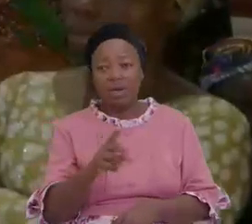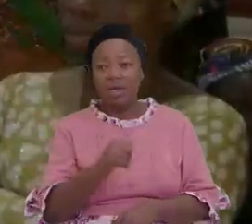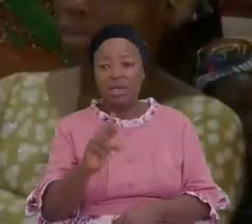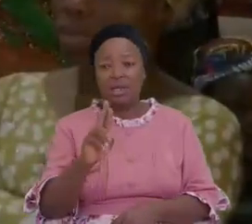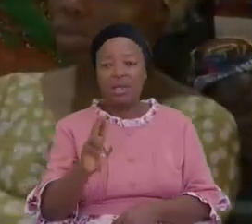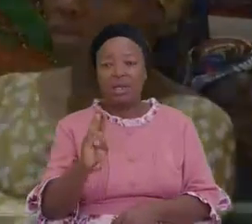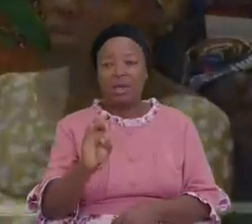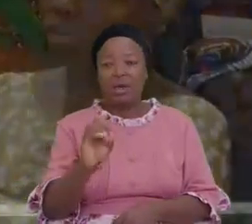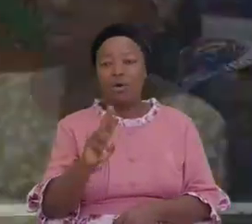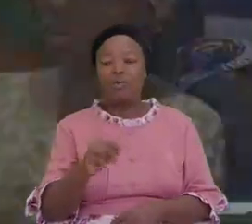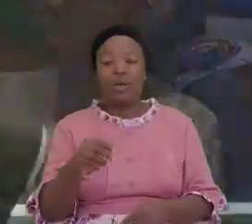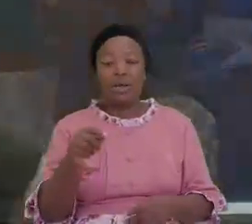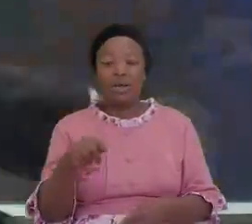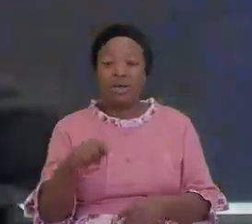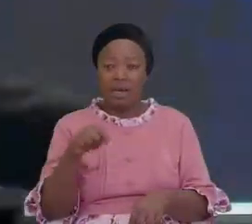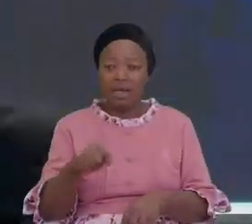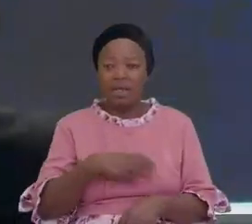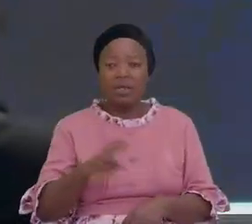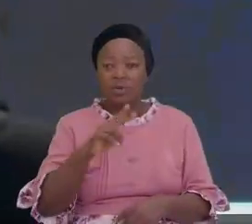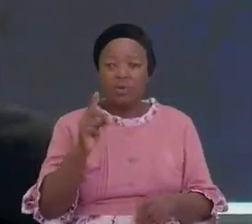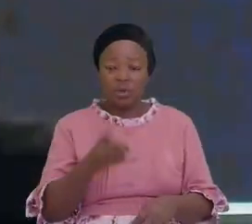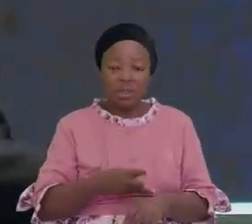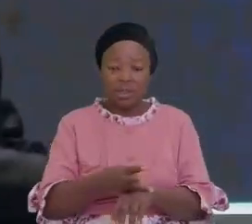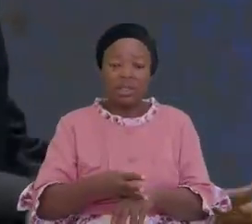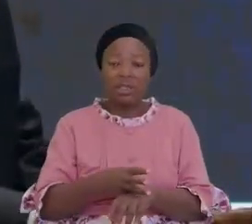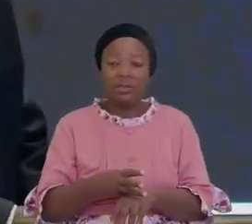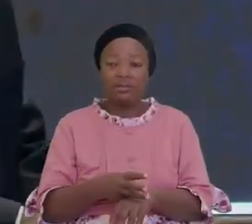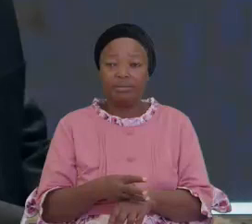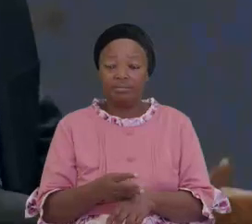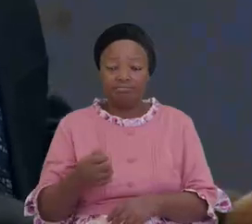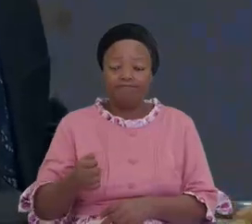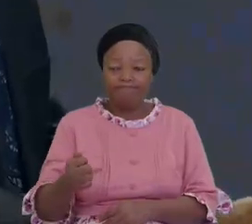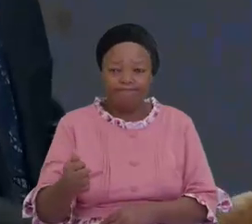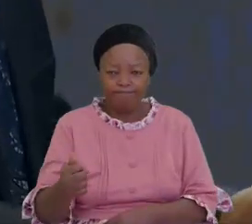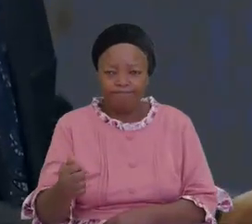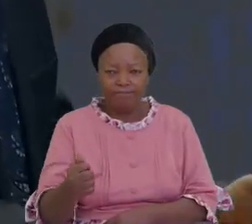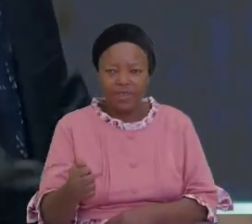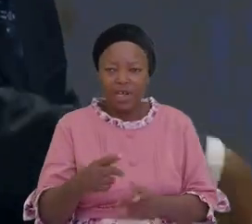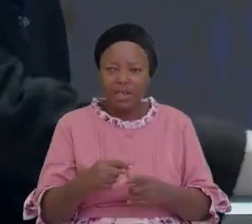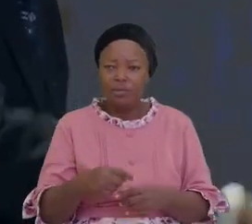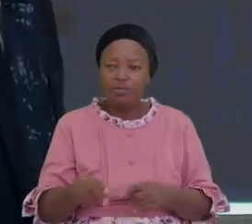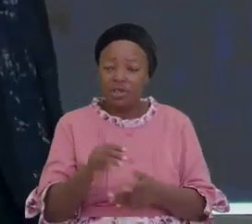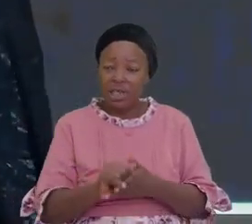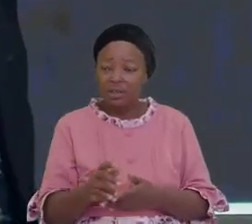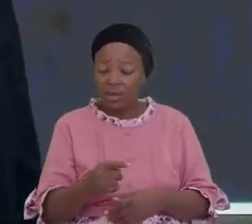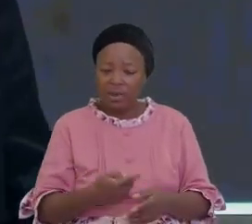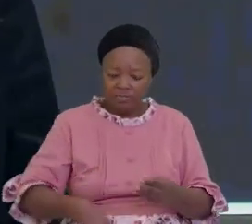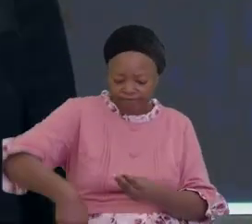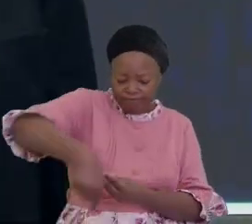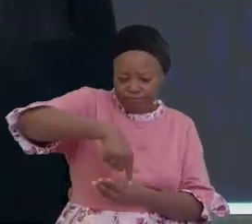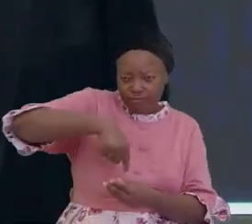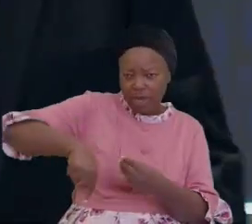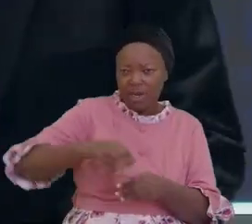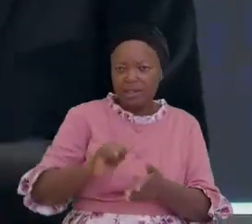He will use one stick and wind the flesh that had no bone. He would wind it around that